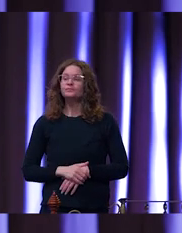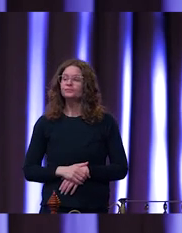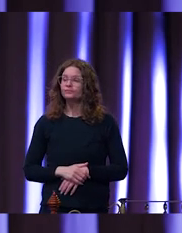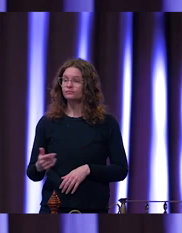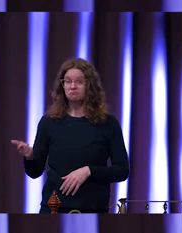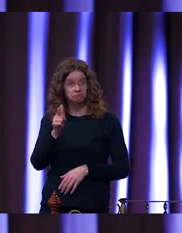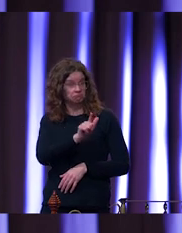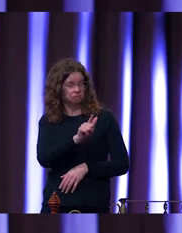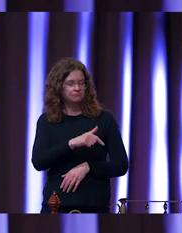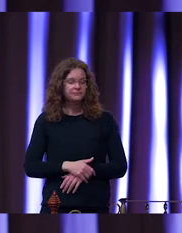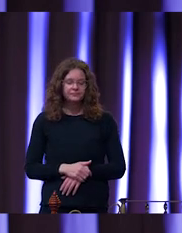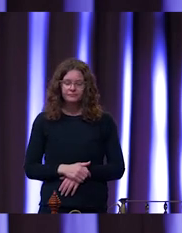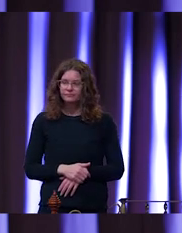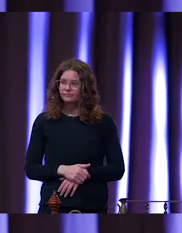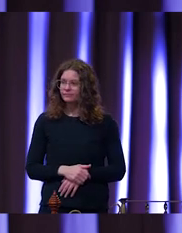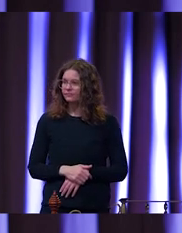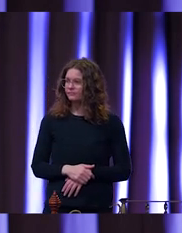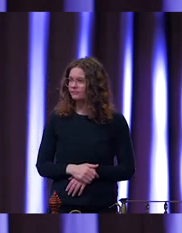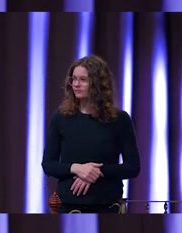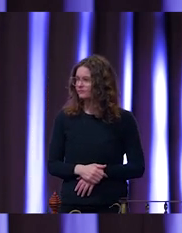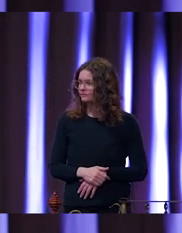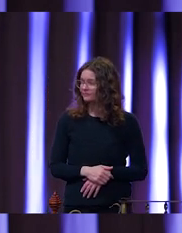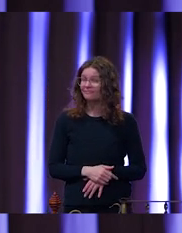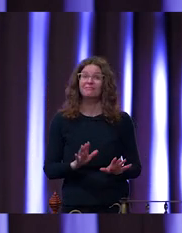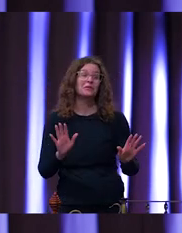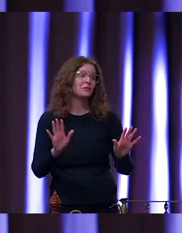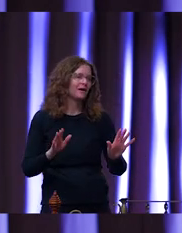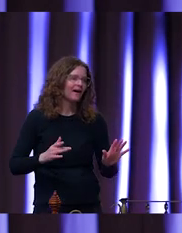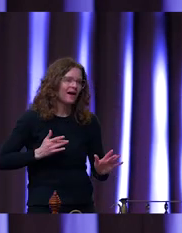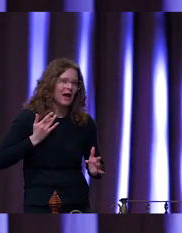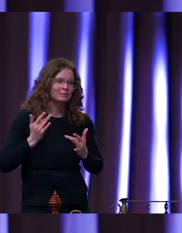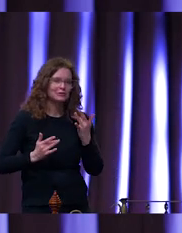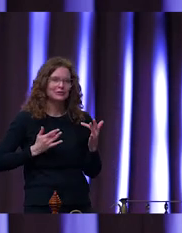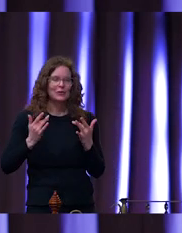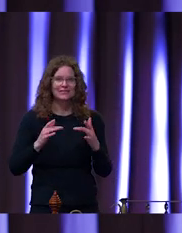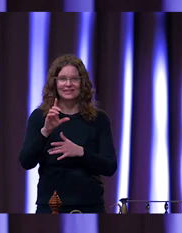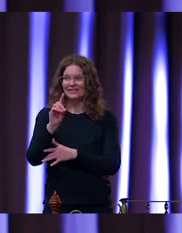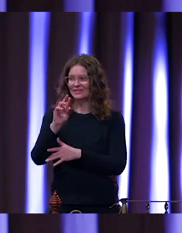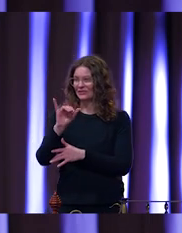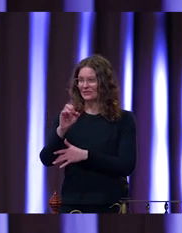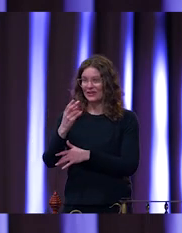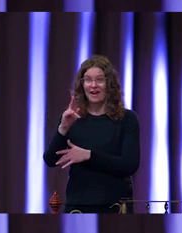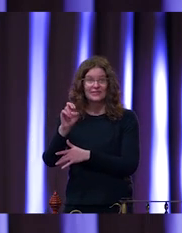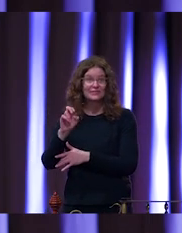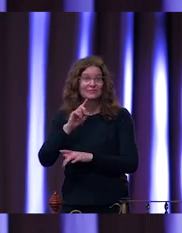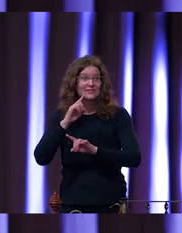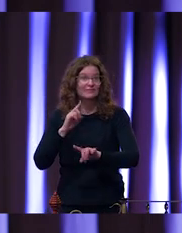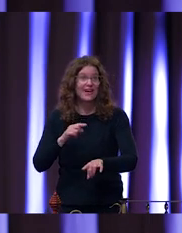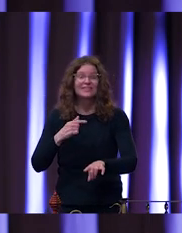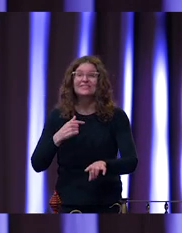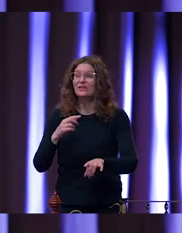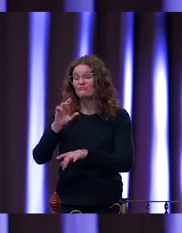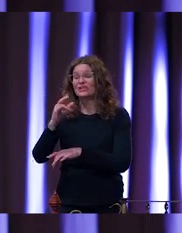out. I'm so excited about Richard's response that I have forgotten the question. Could you repeat it? Well, not forgotten it, but could you